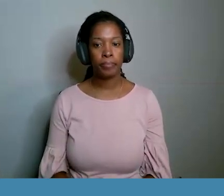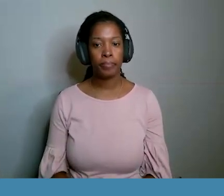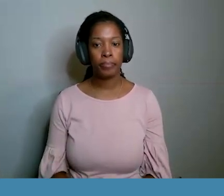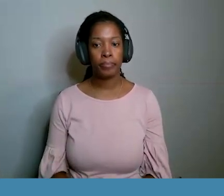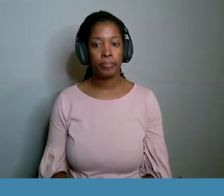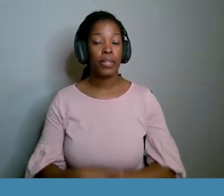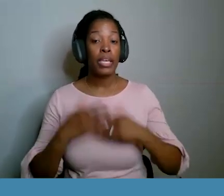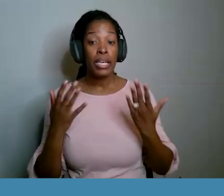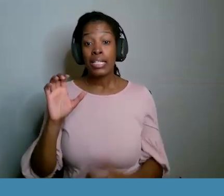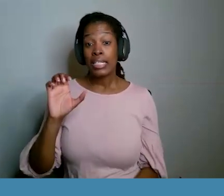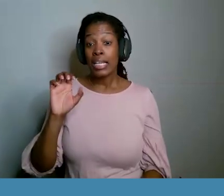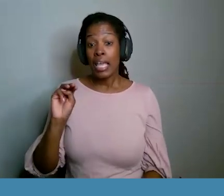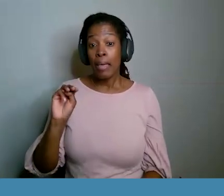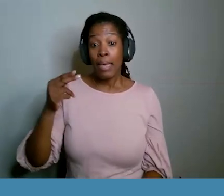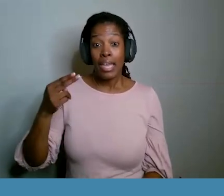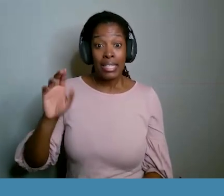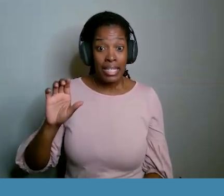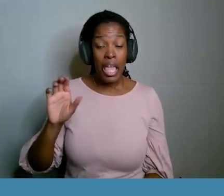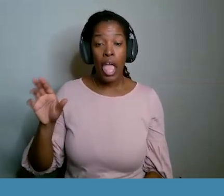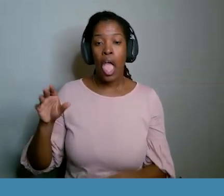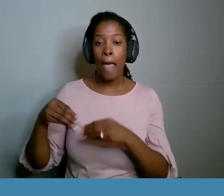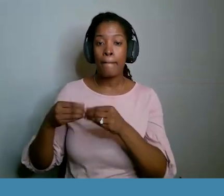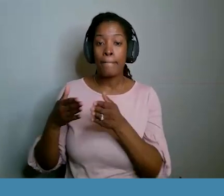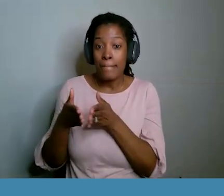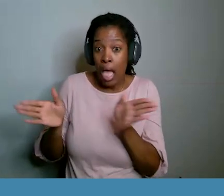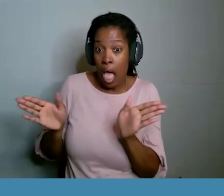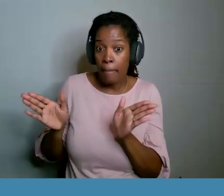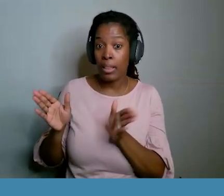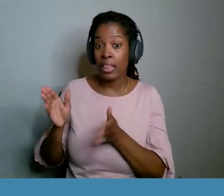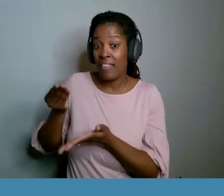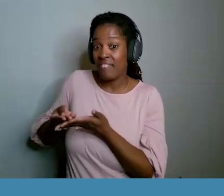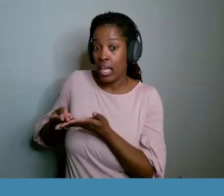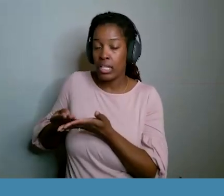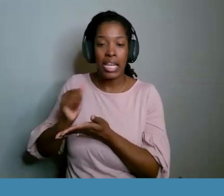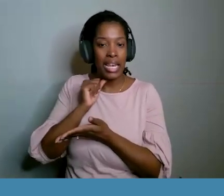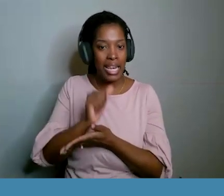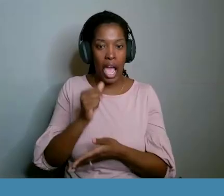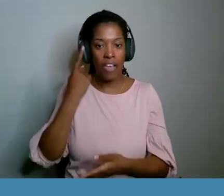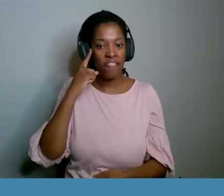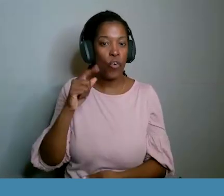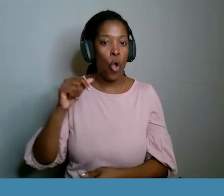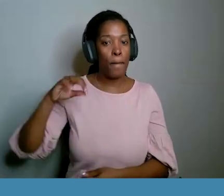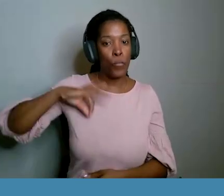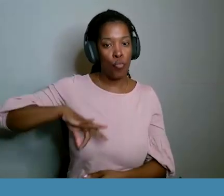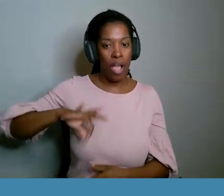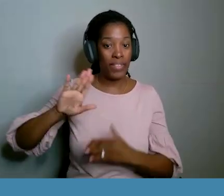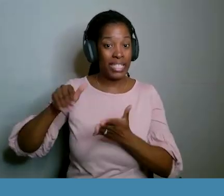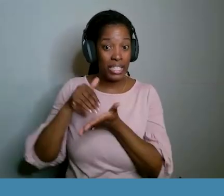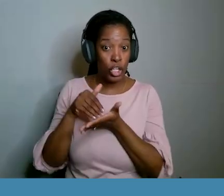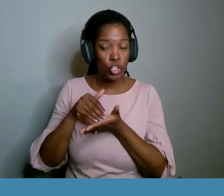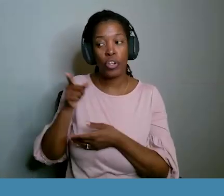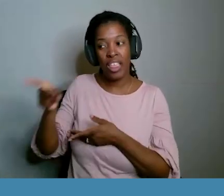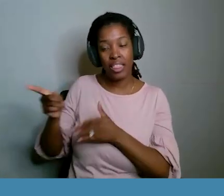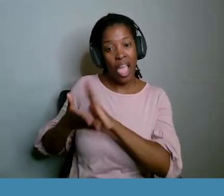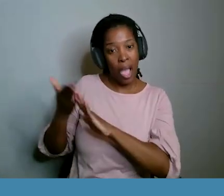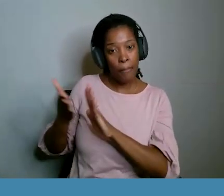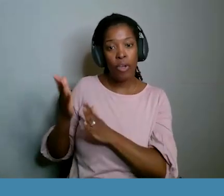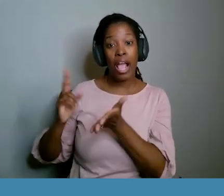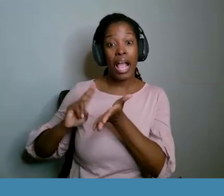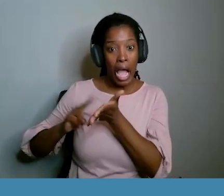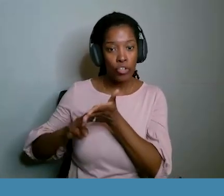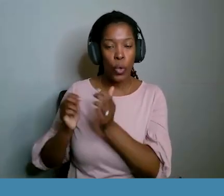So CMHCs are publicly funded, not-for-profit centers, and again, they operate under contracts with their region's